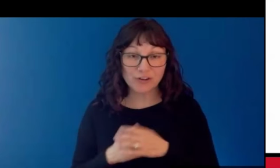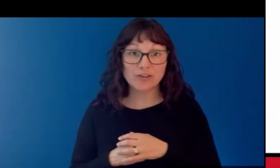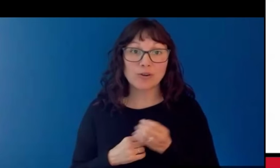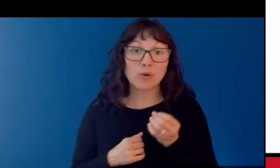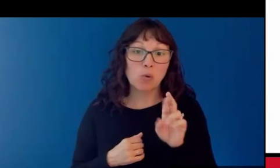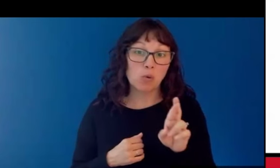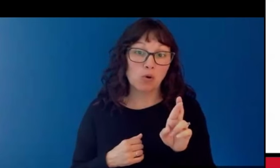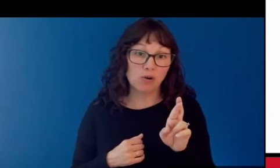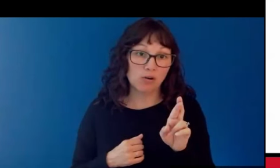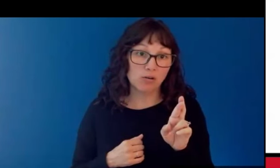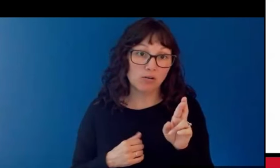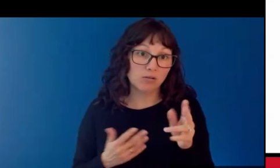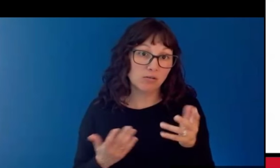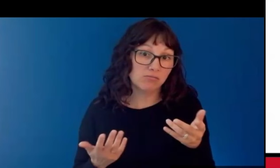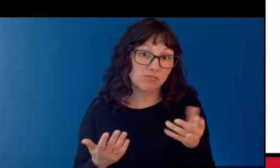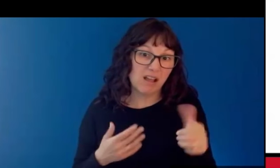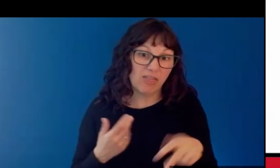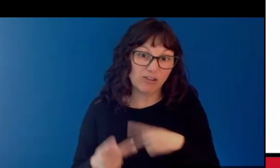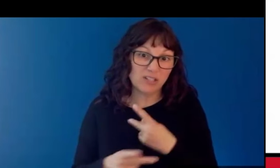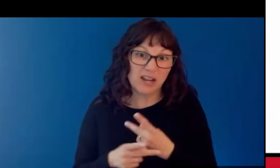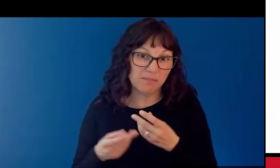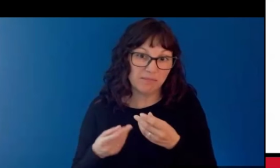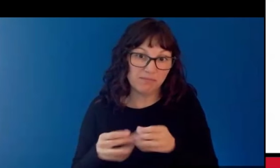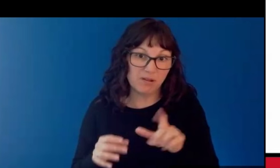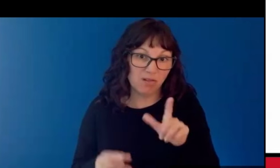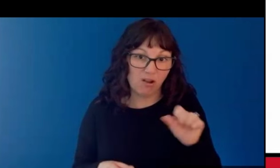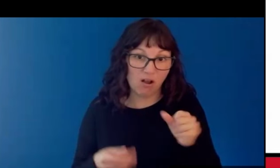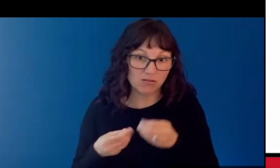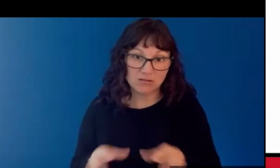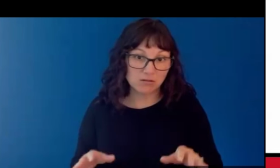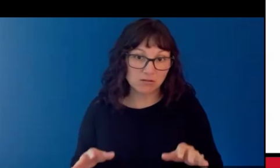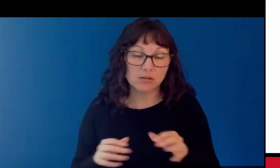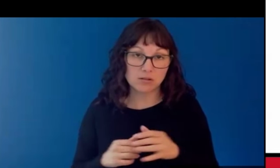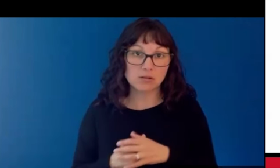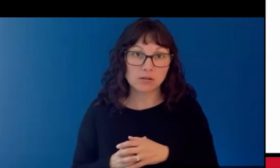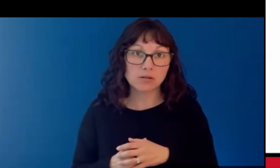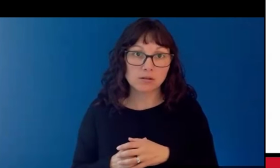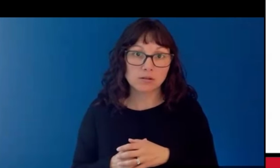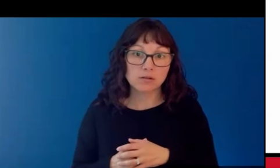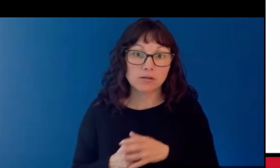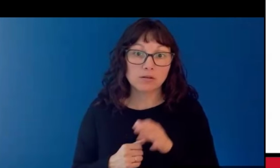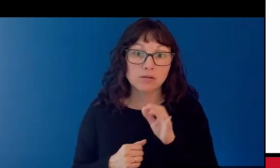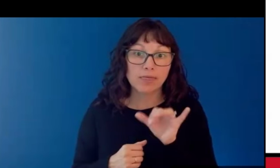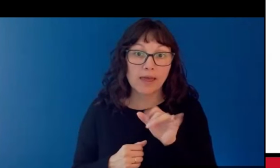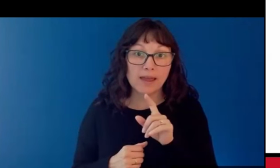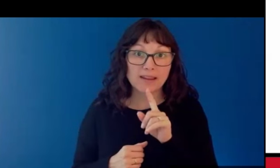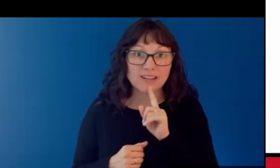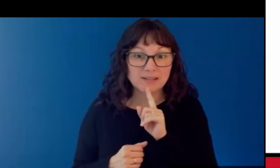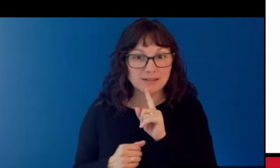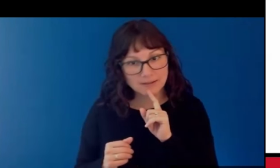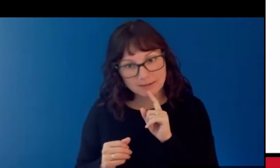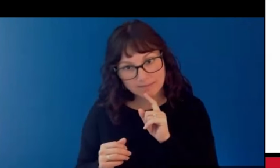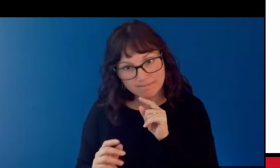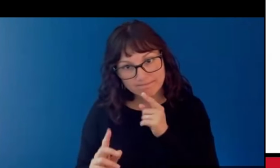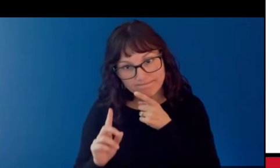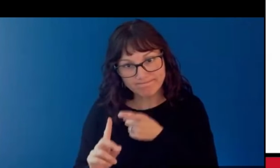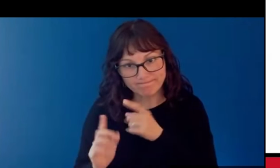or another kind of a loss that is specified in the